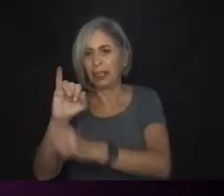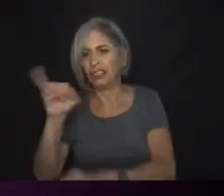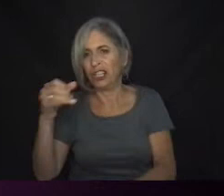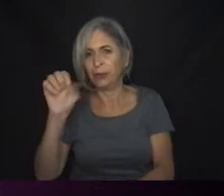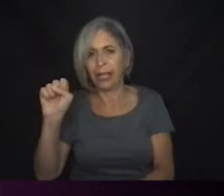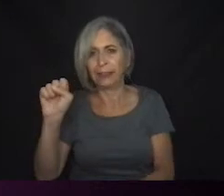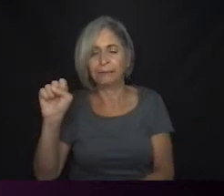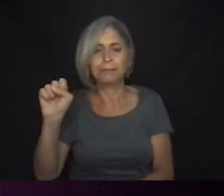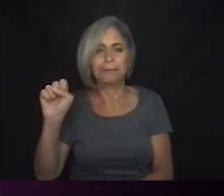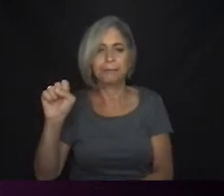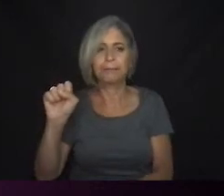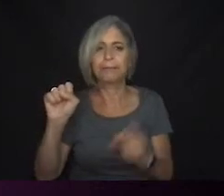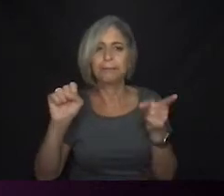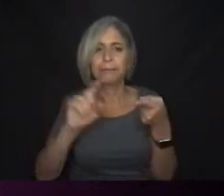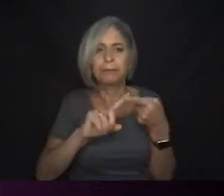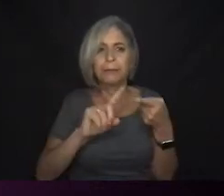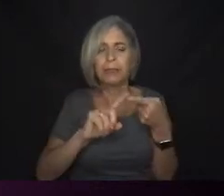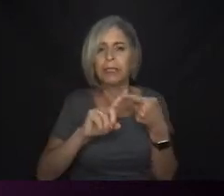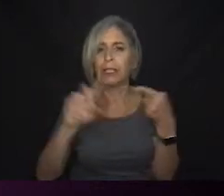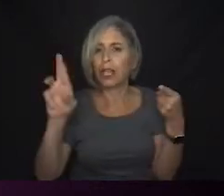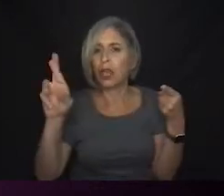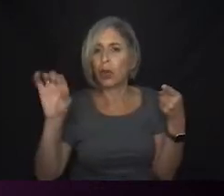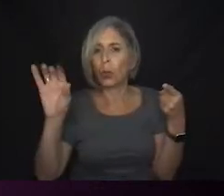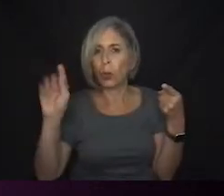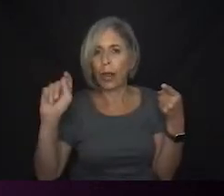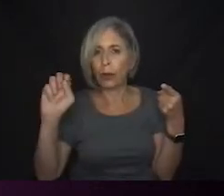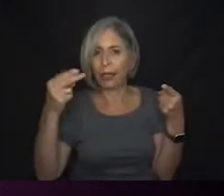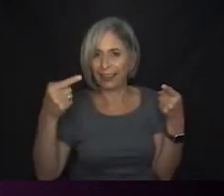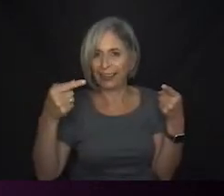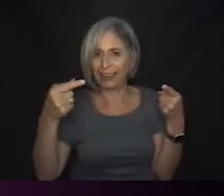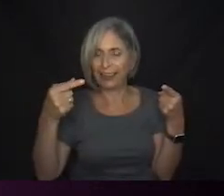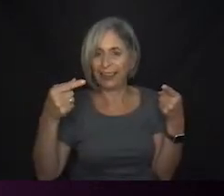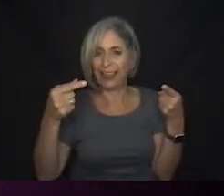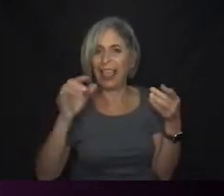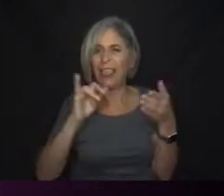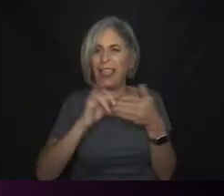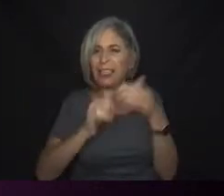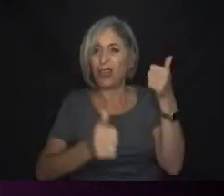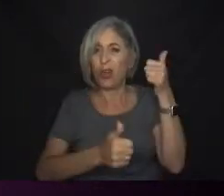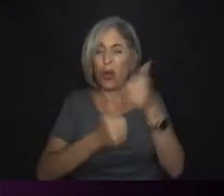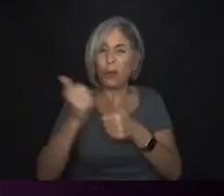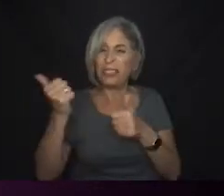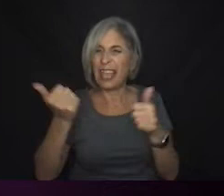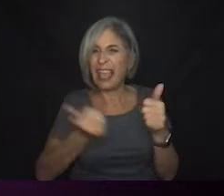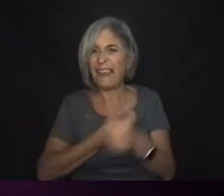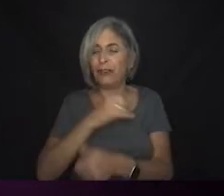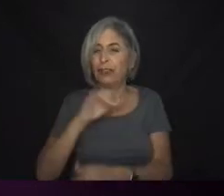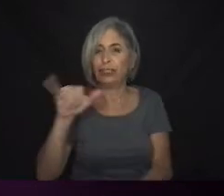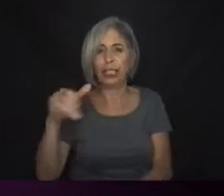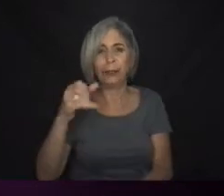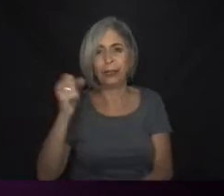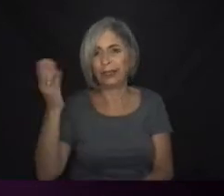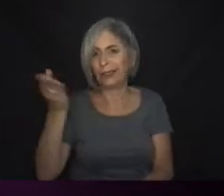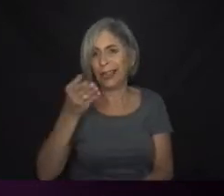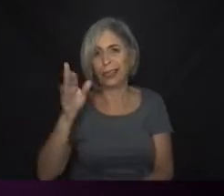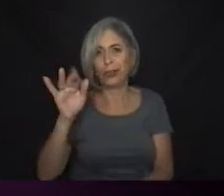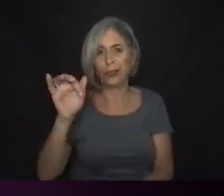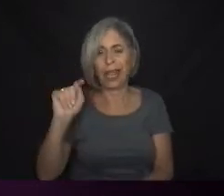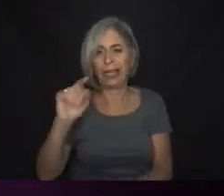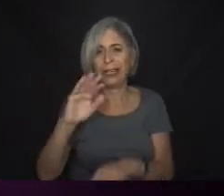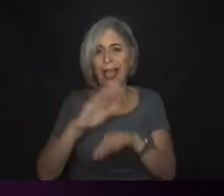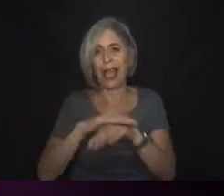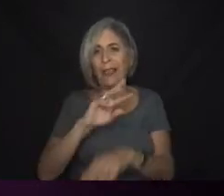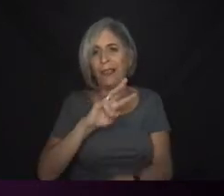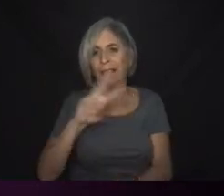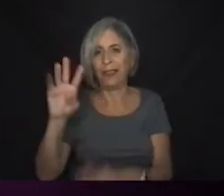example, routing. Routing is in almost every single Jamstack/React app on the